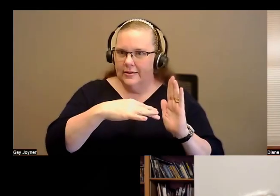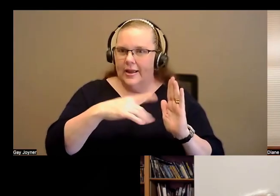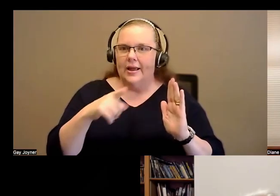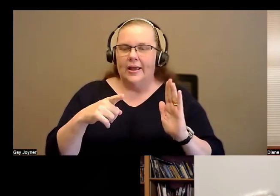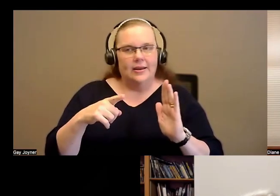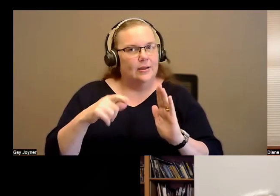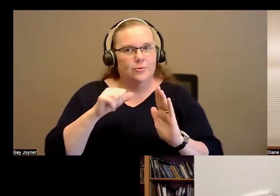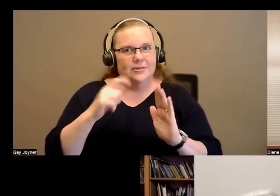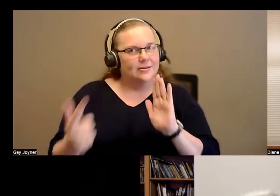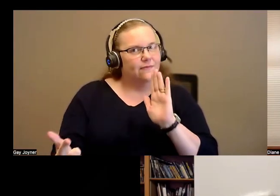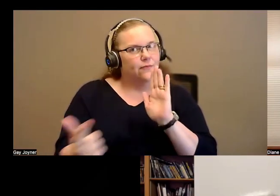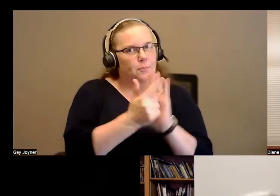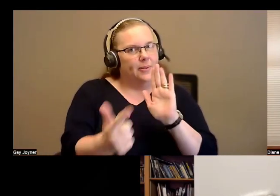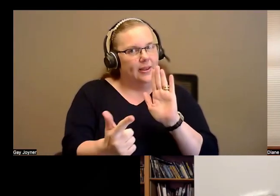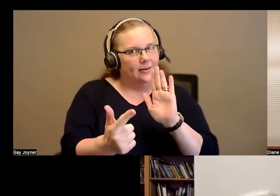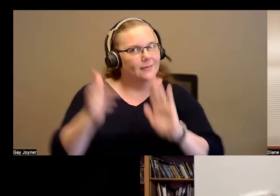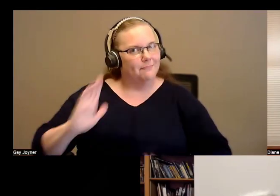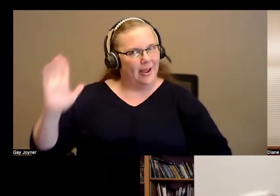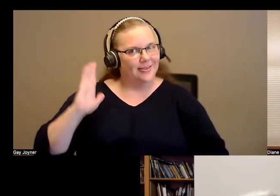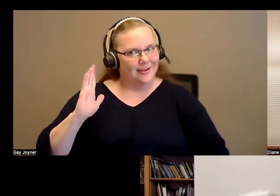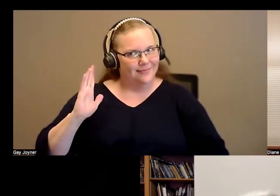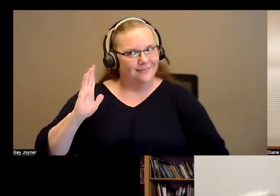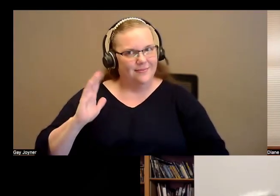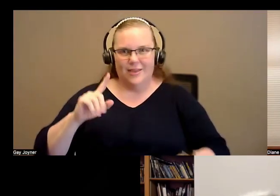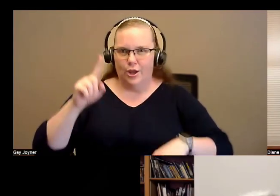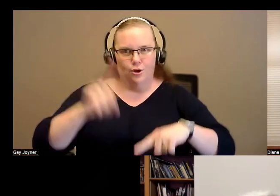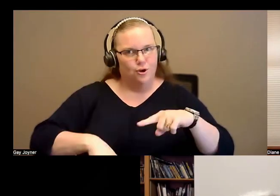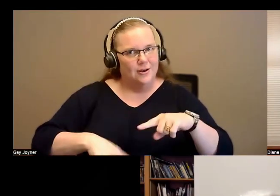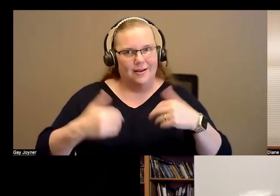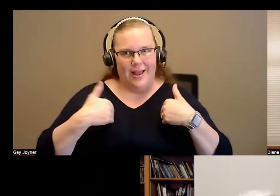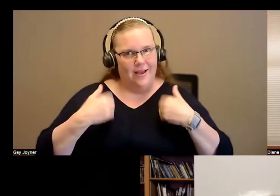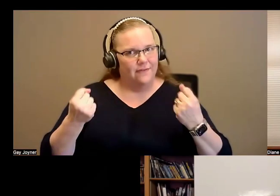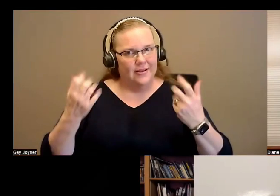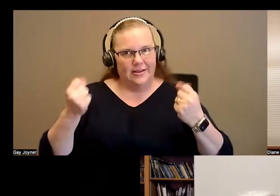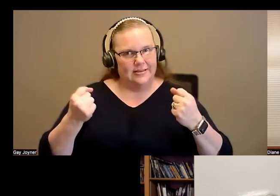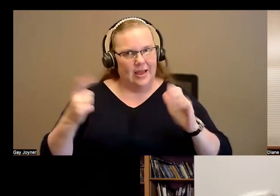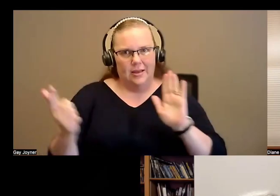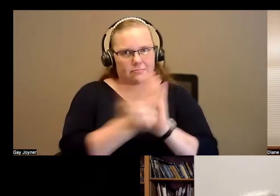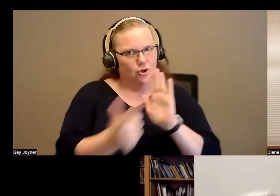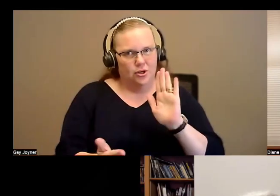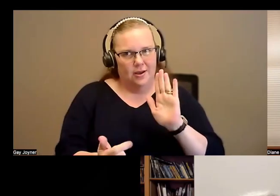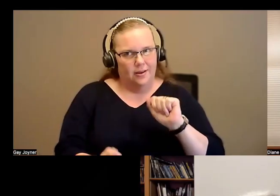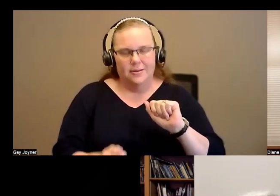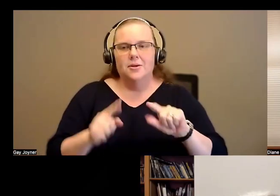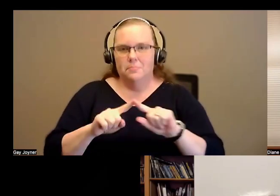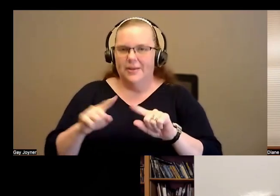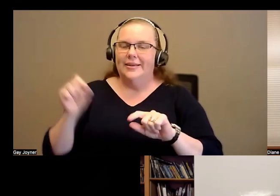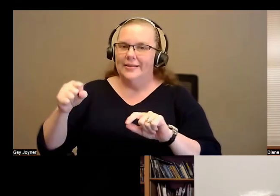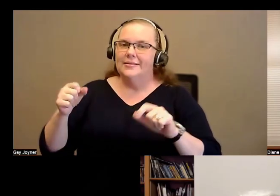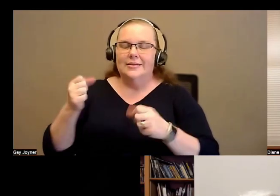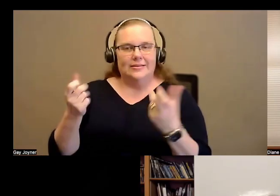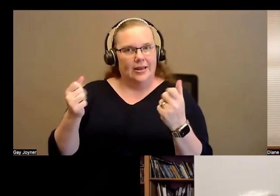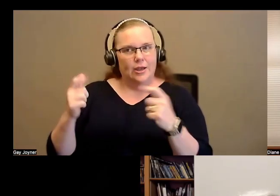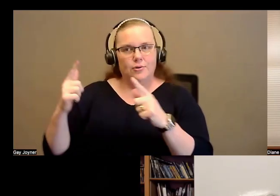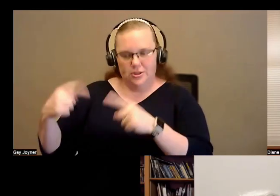Oh yeah. Oh And yeah, it that's was cool. forbidden back then. Mm. They could not have a sign, could not. But